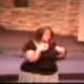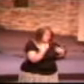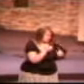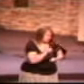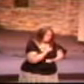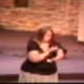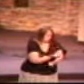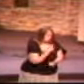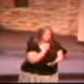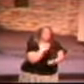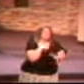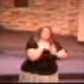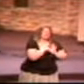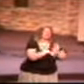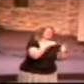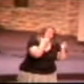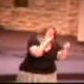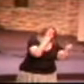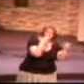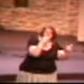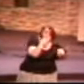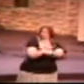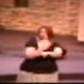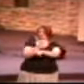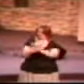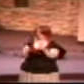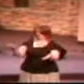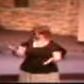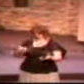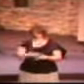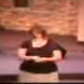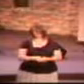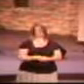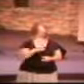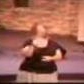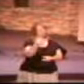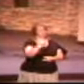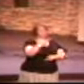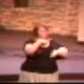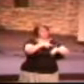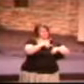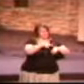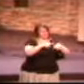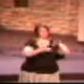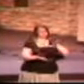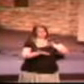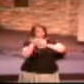express my deep gratefulness to the shepherds here for giving me time away.